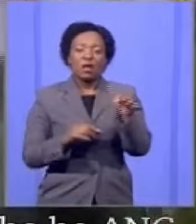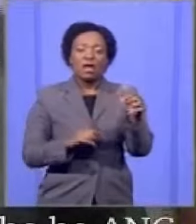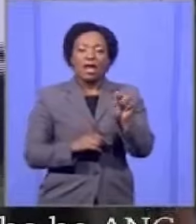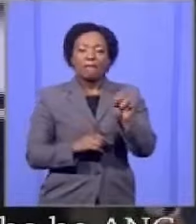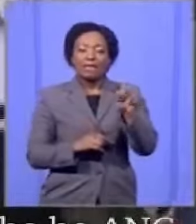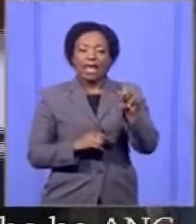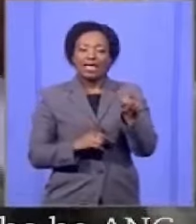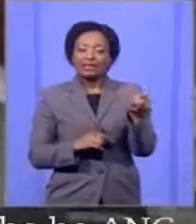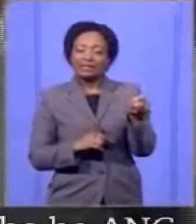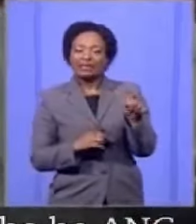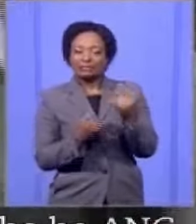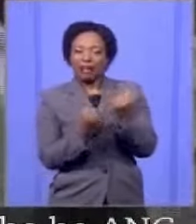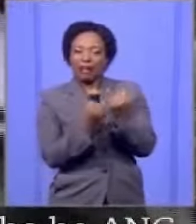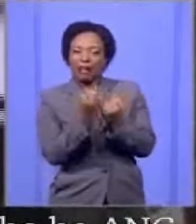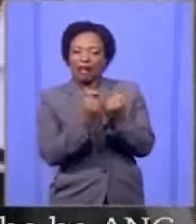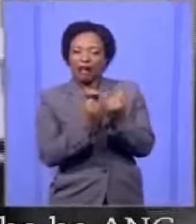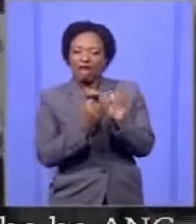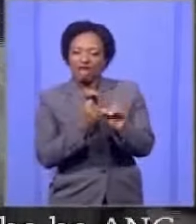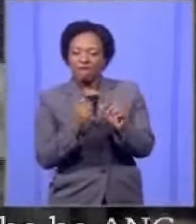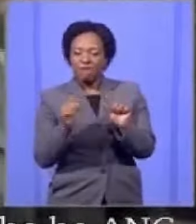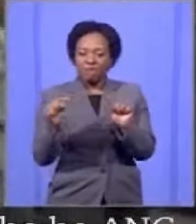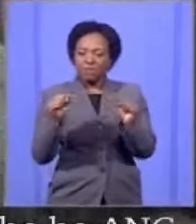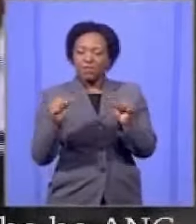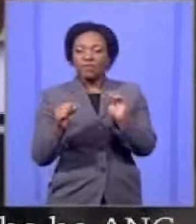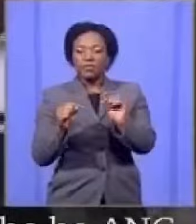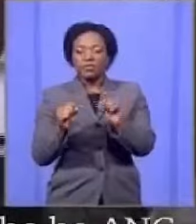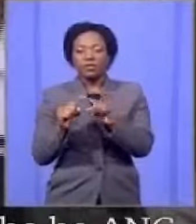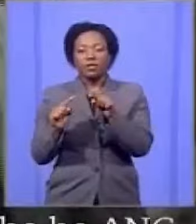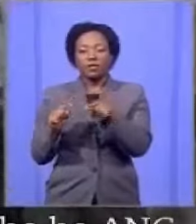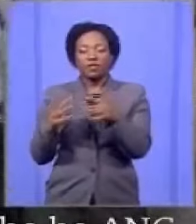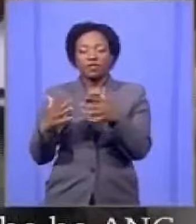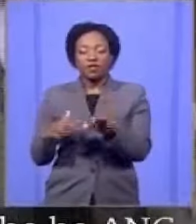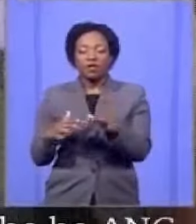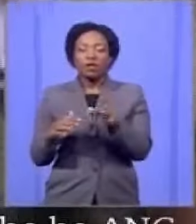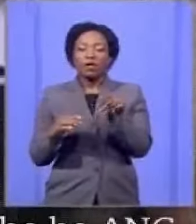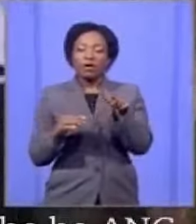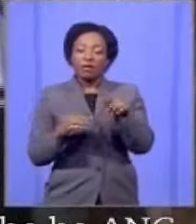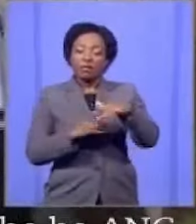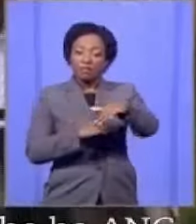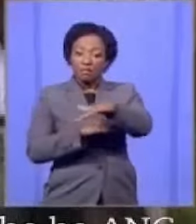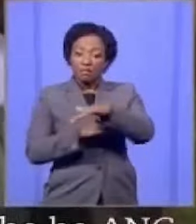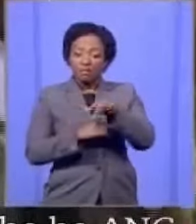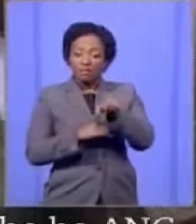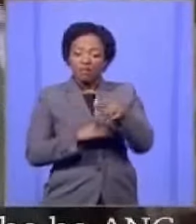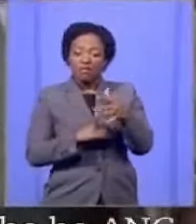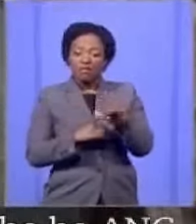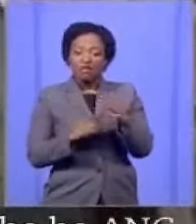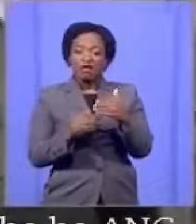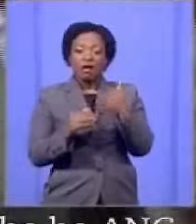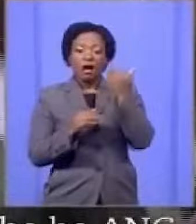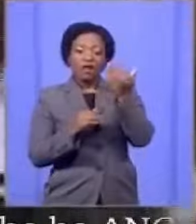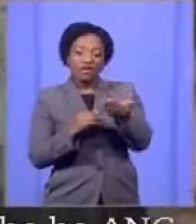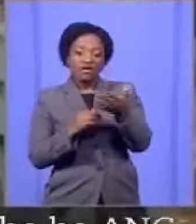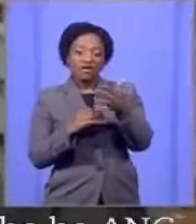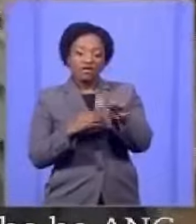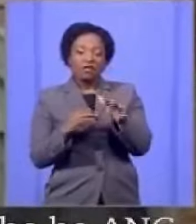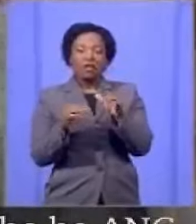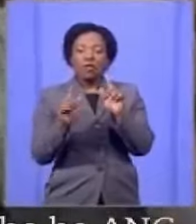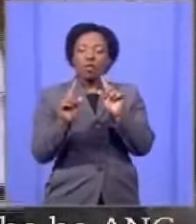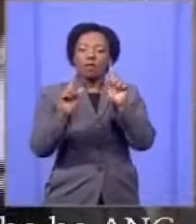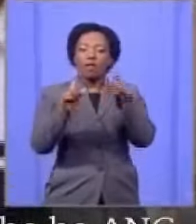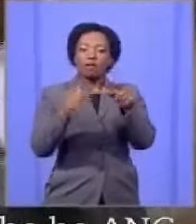MK. Mopresidente yo wa maloba o tla tseela molaetsa wa ditlhopho wa lekoko kwa Kapa Bophirima, mme morago a kwa Kapa Botlhaba ko a tla